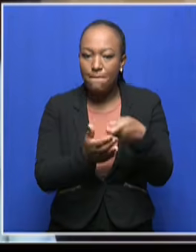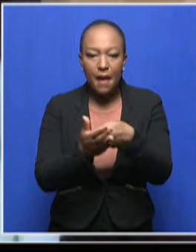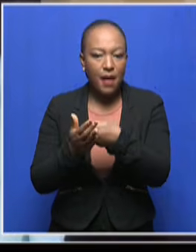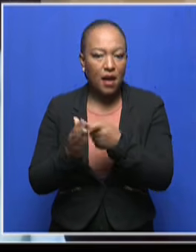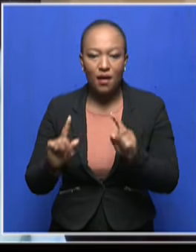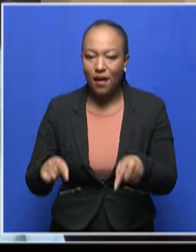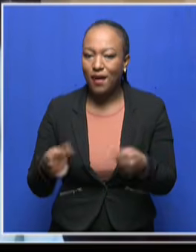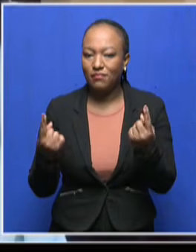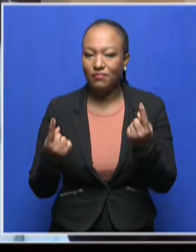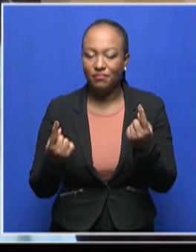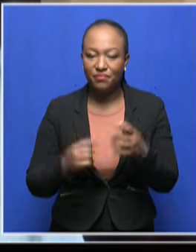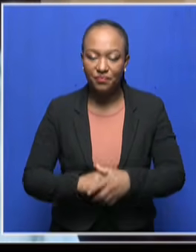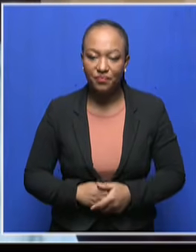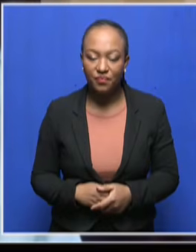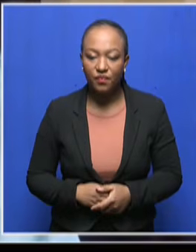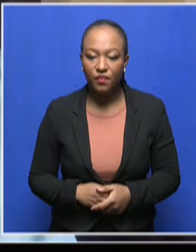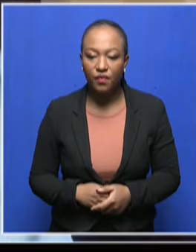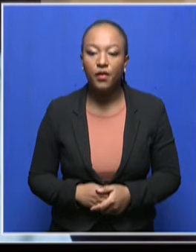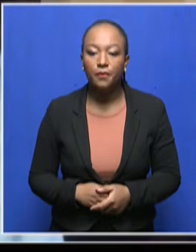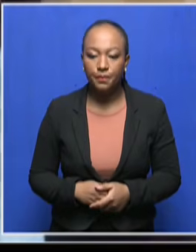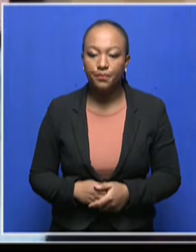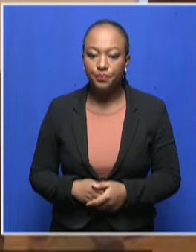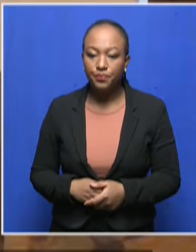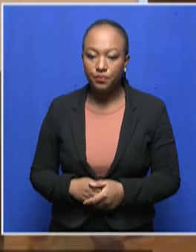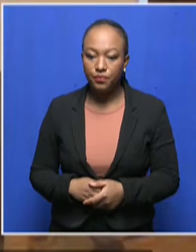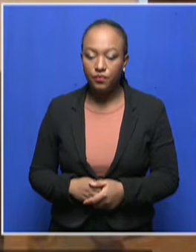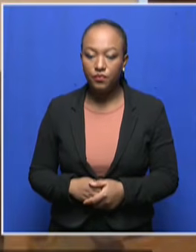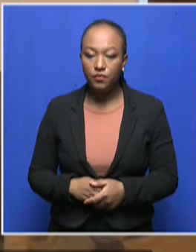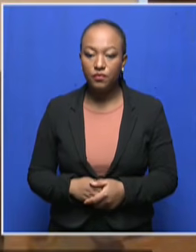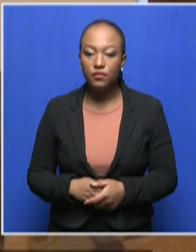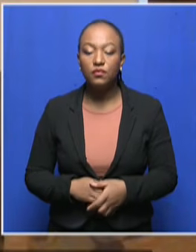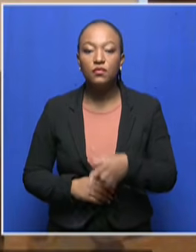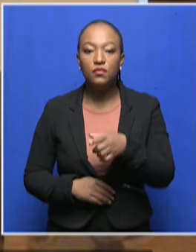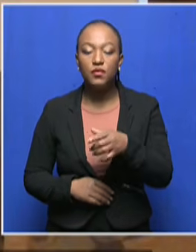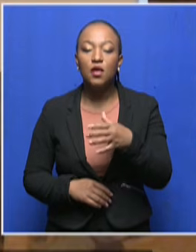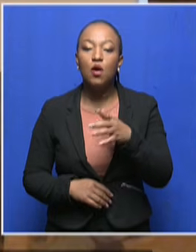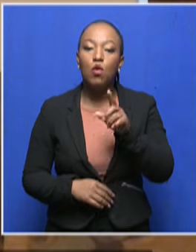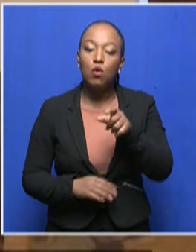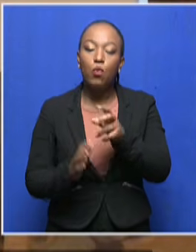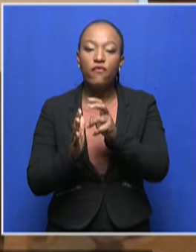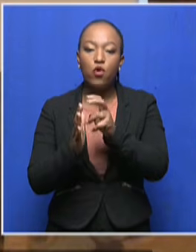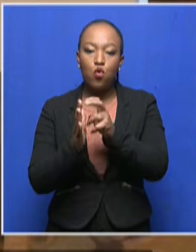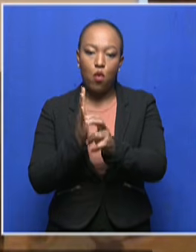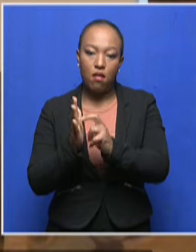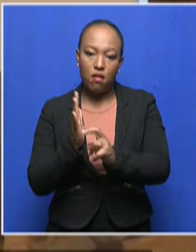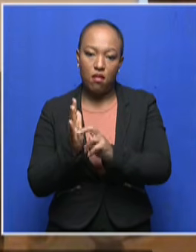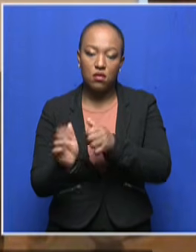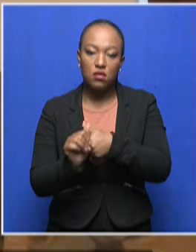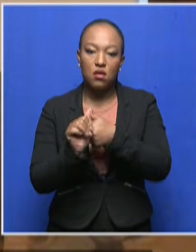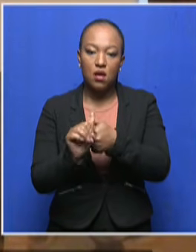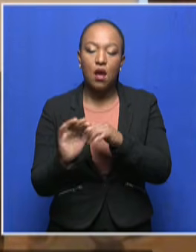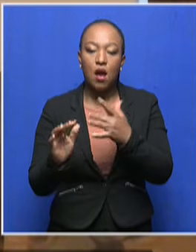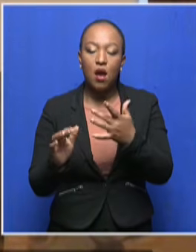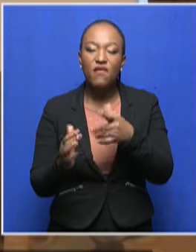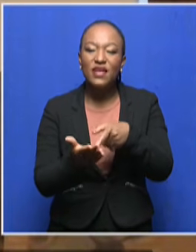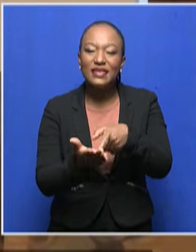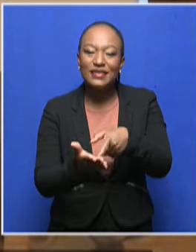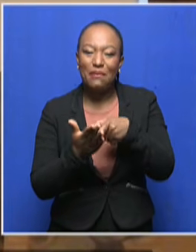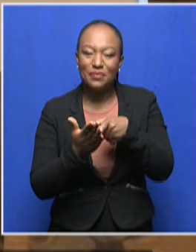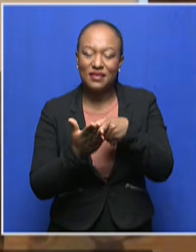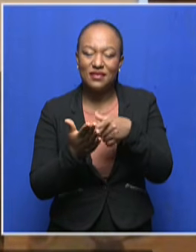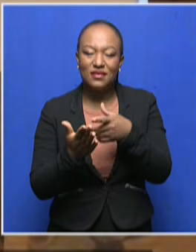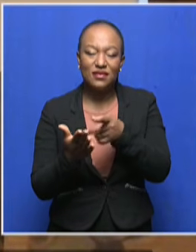No, 100%. And I think it's a very good thing. And what we normally do here is we've got a nice sort of rule of thumb of how much you should be spending on sort of unsecured debt. And if you're spending